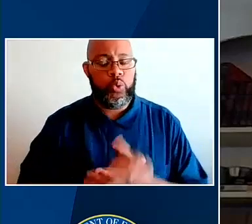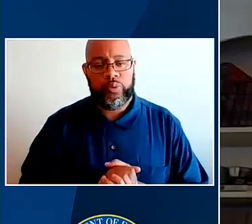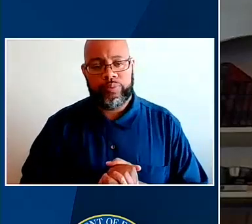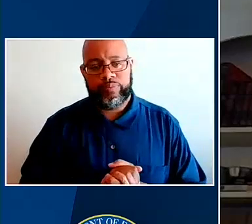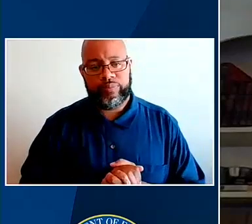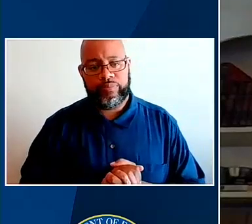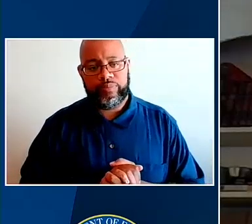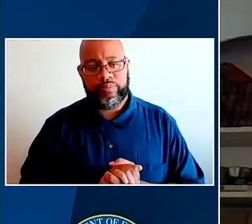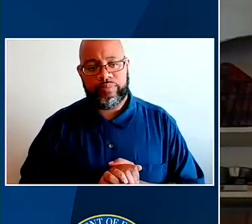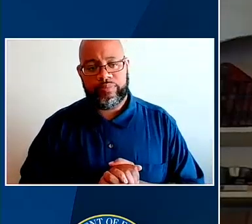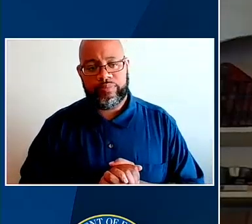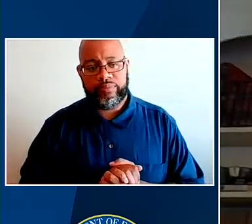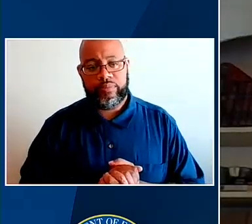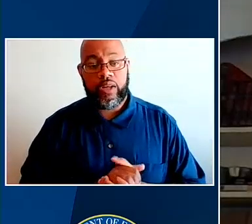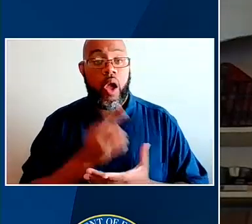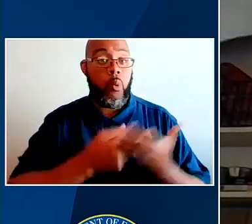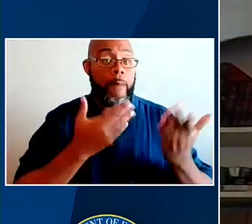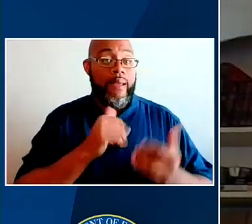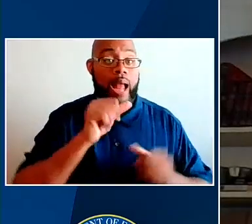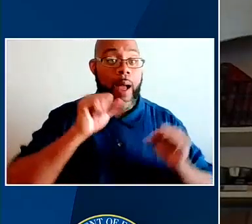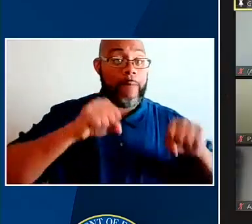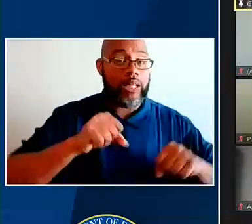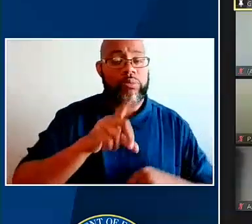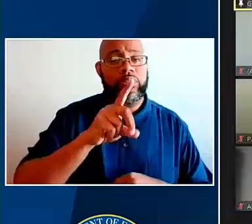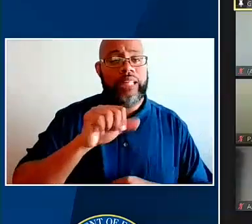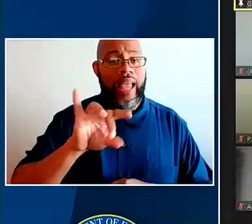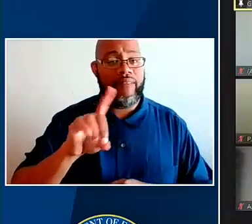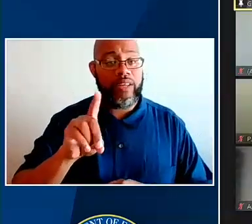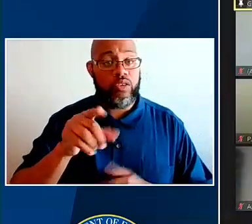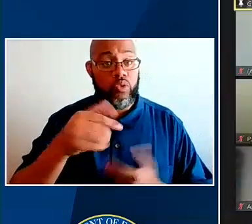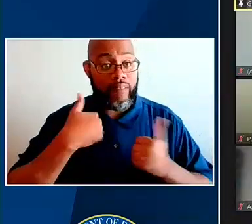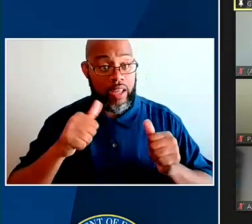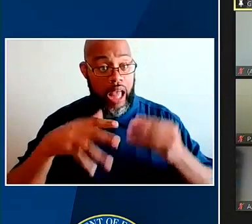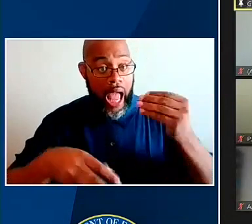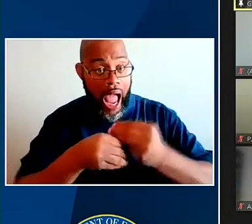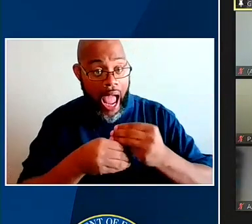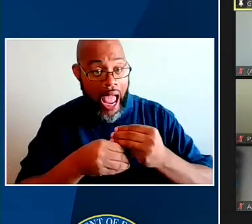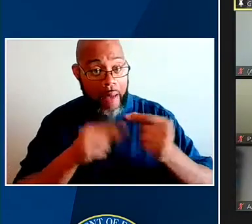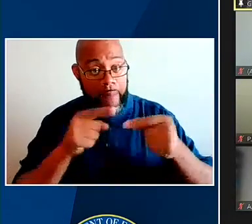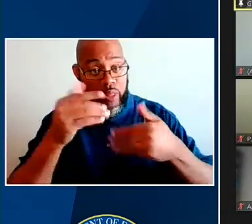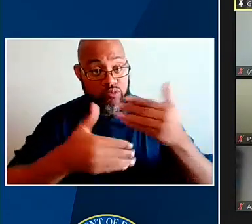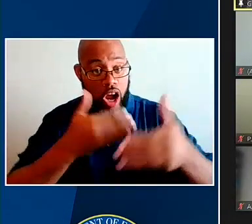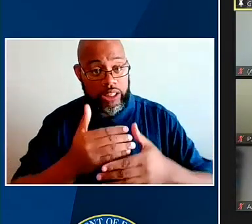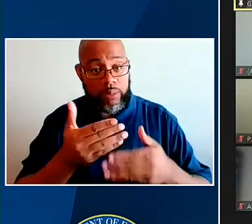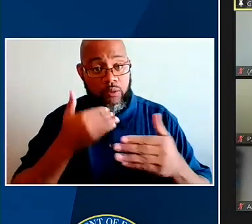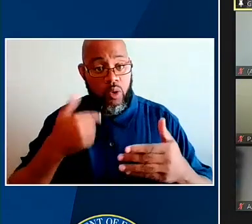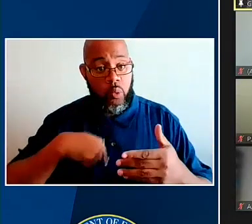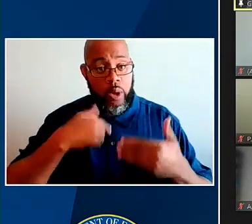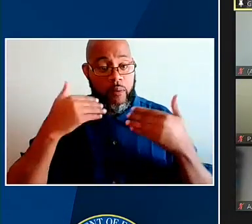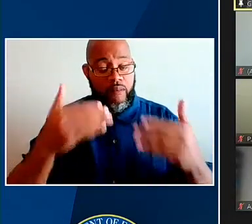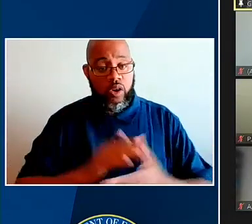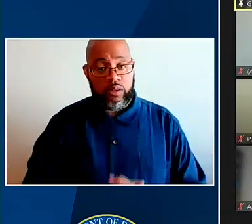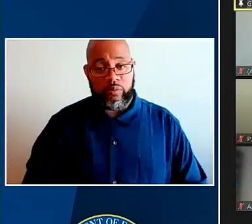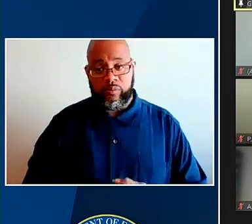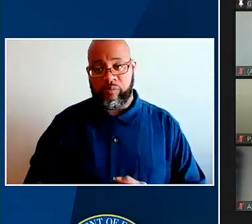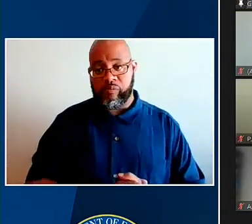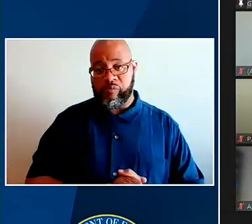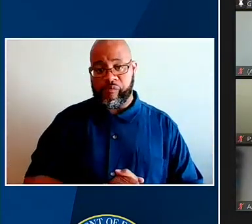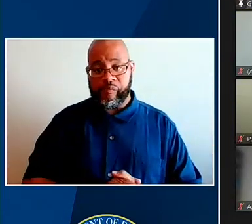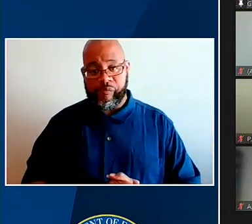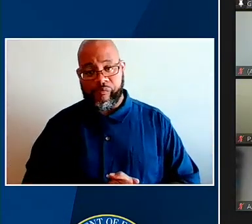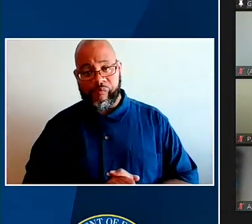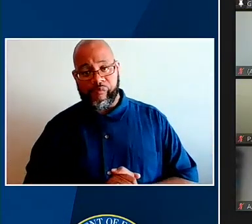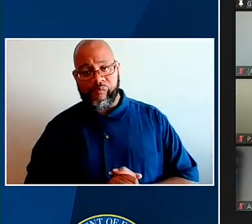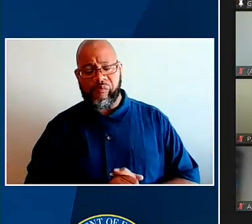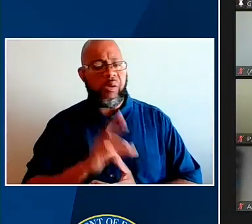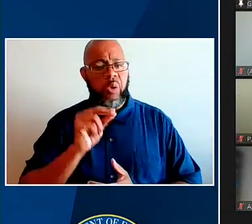not be. And I don't know, David, do you have anything else you want to say about the process before we move on? No, I don't